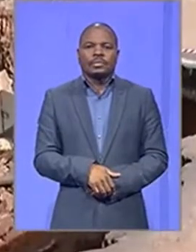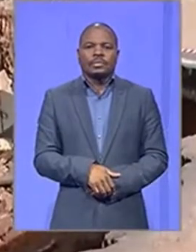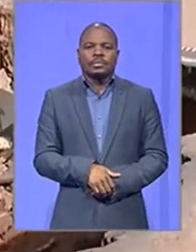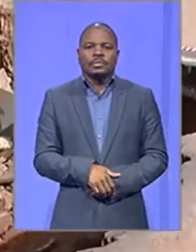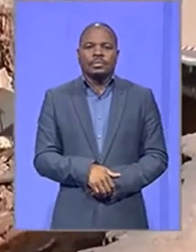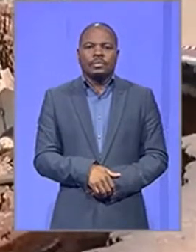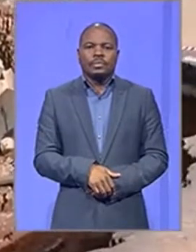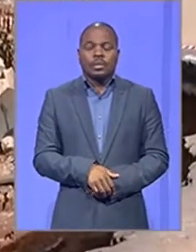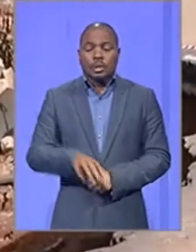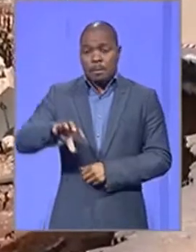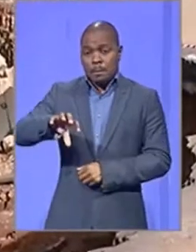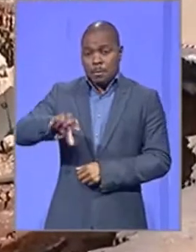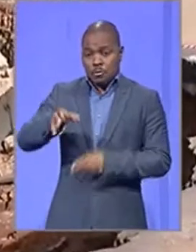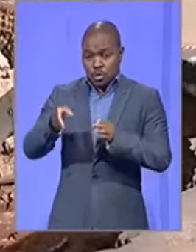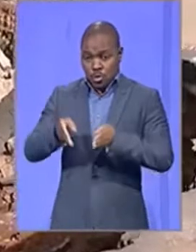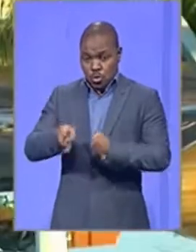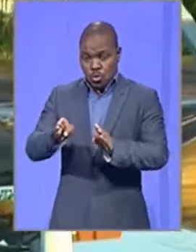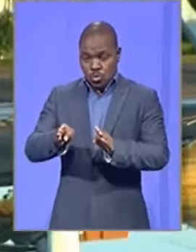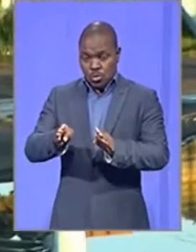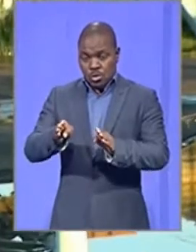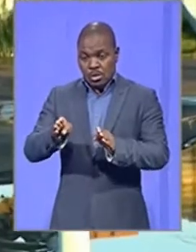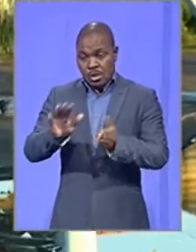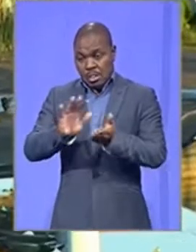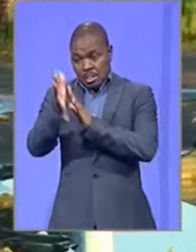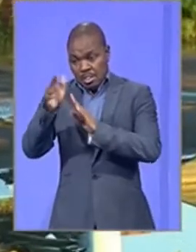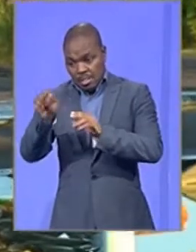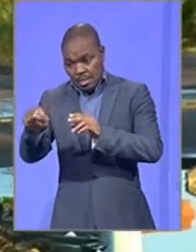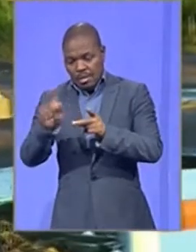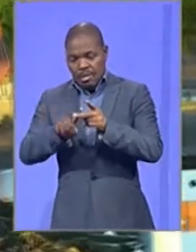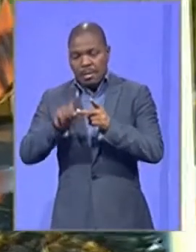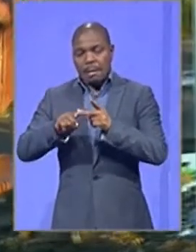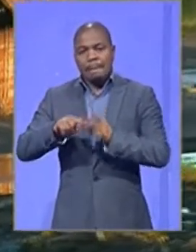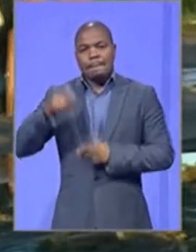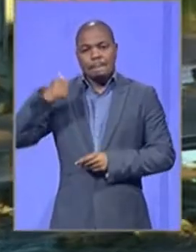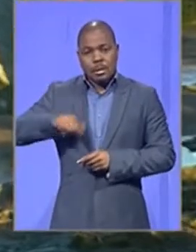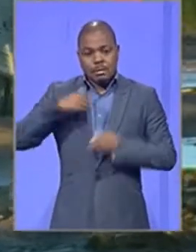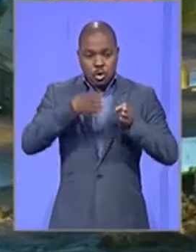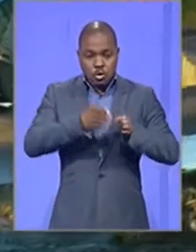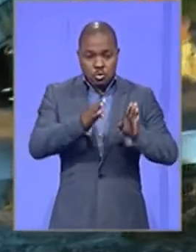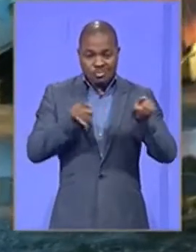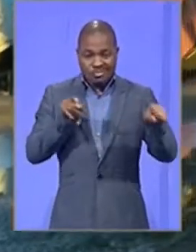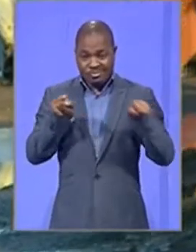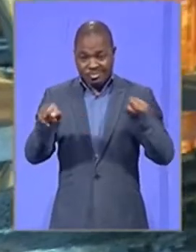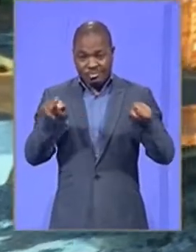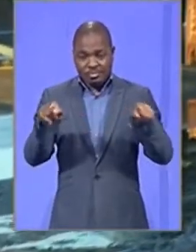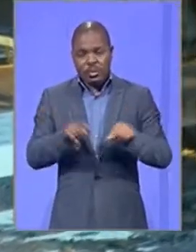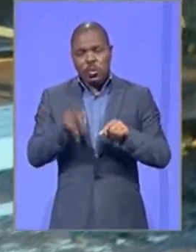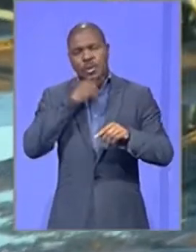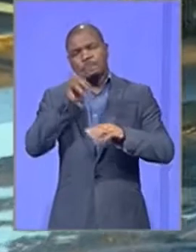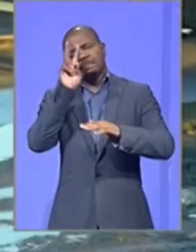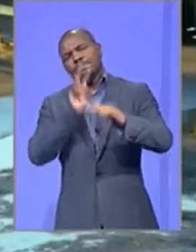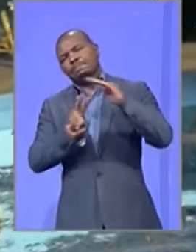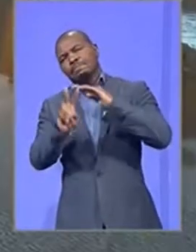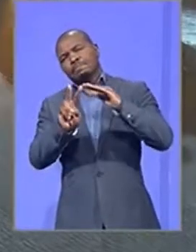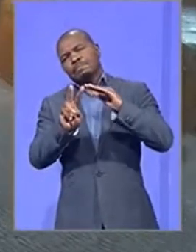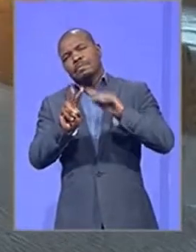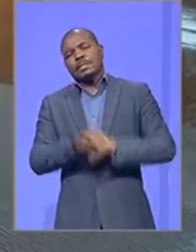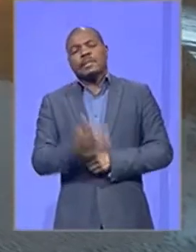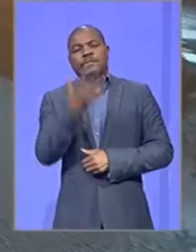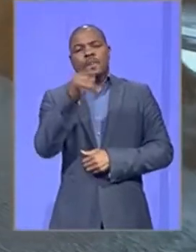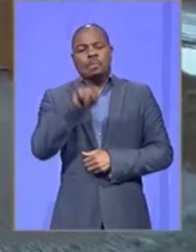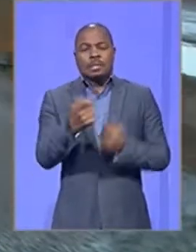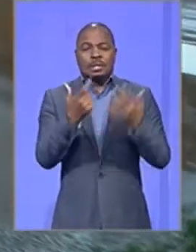The provincial roads that are affected and the municipal roads, the estimate is